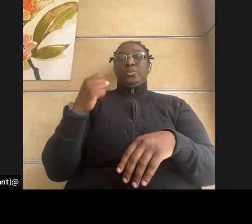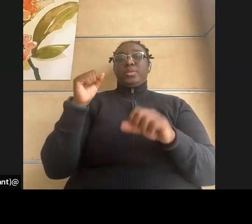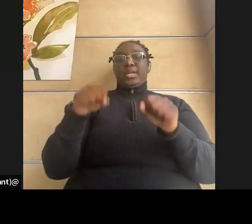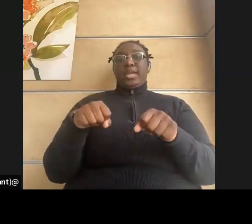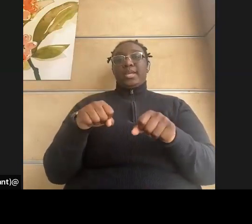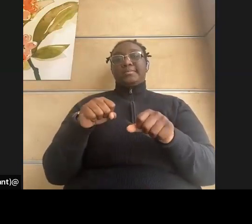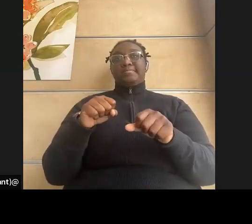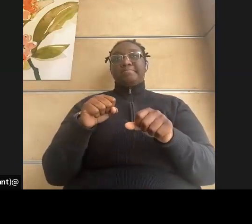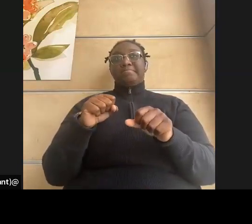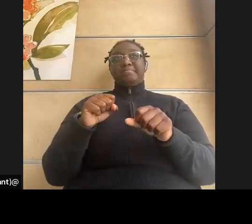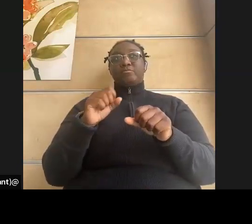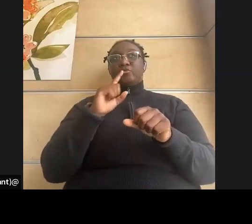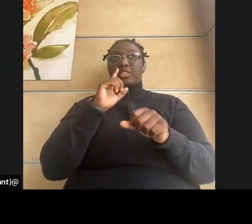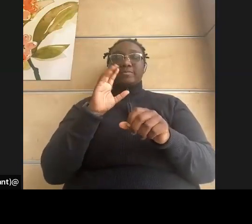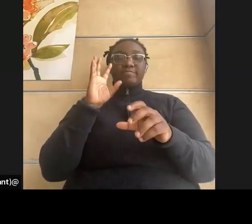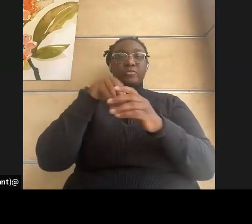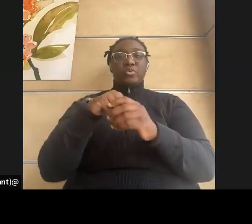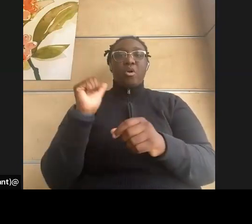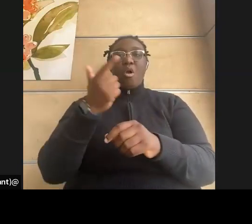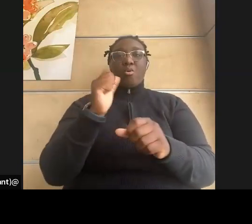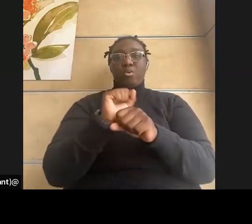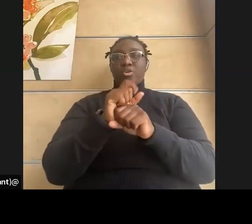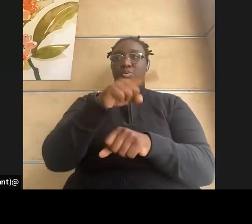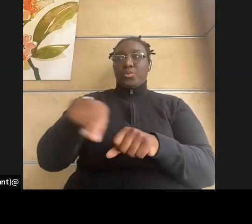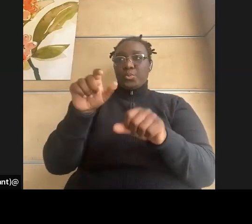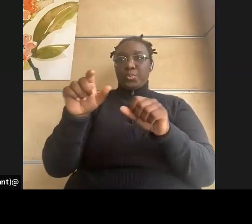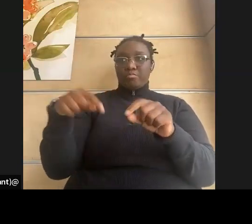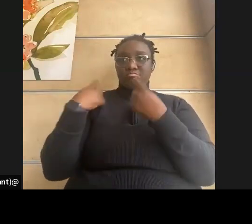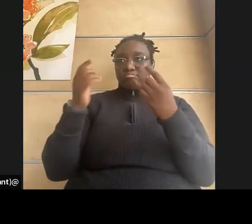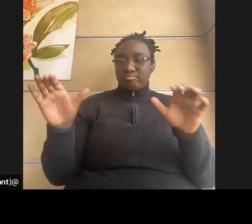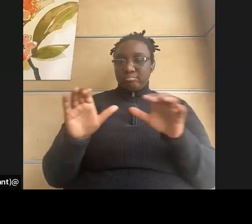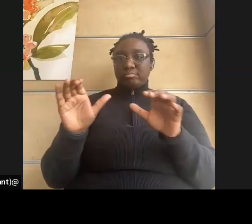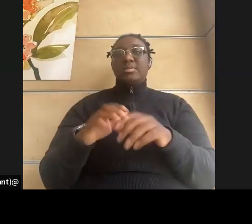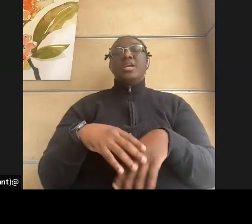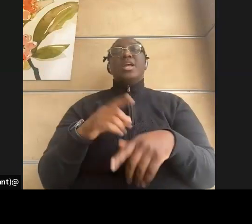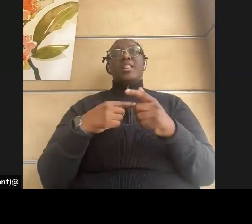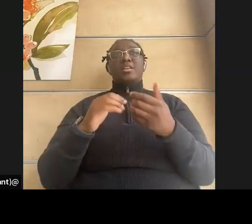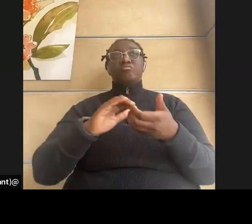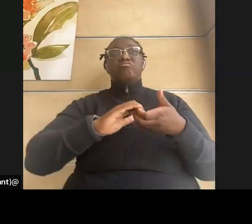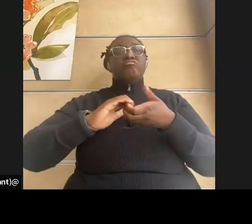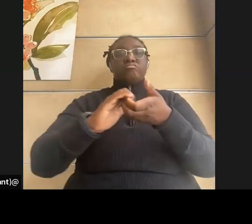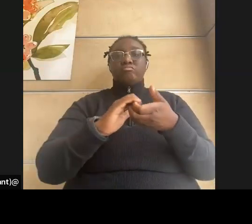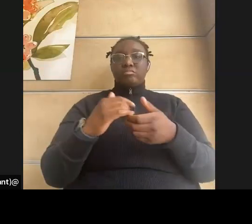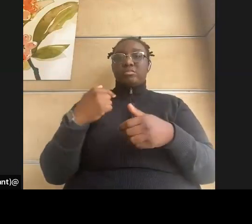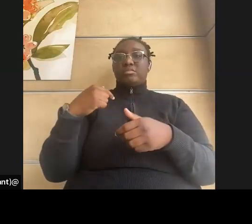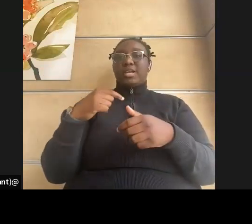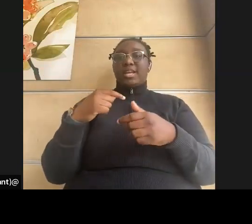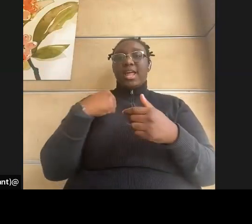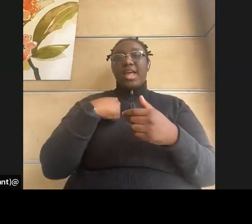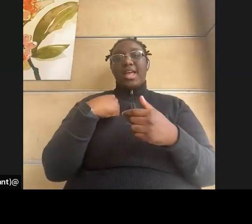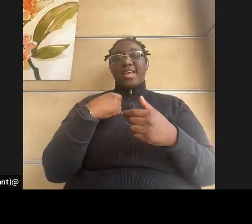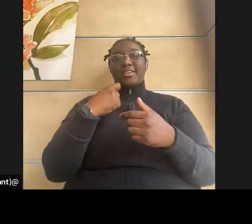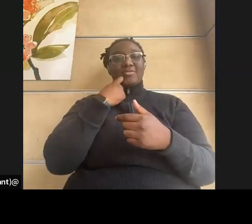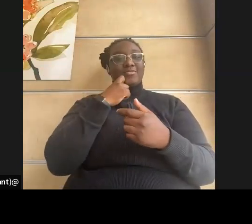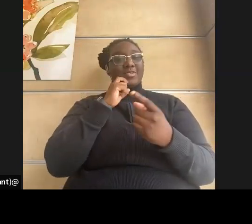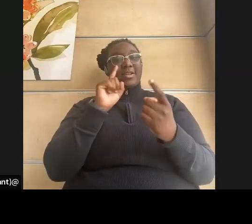of digital equity surveys, and then our regional workshops where we're getting together. In fact, it's where I had the pleasure of meeting Tina up in the Redwood